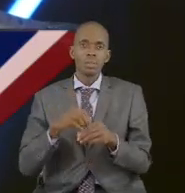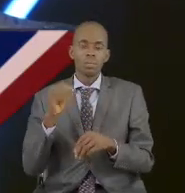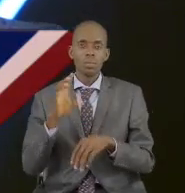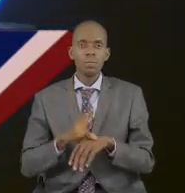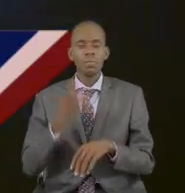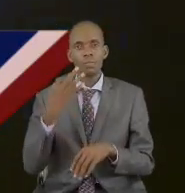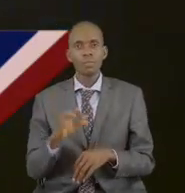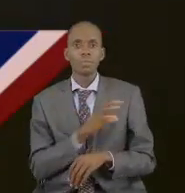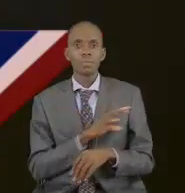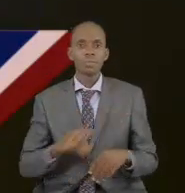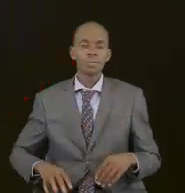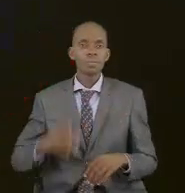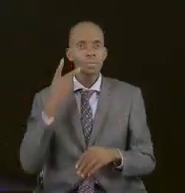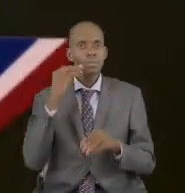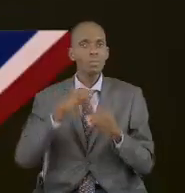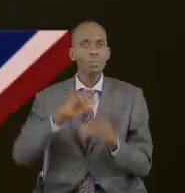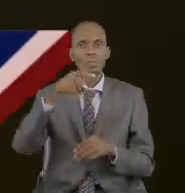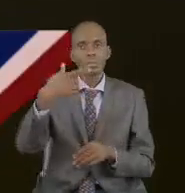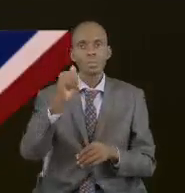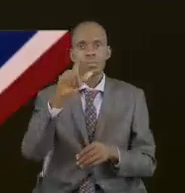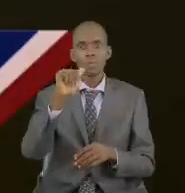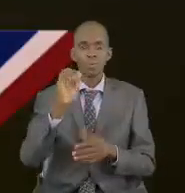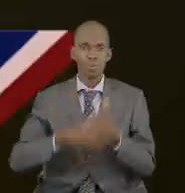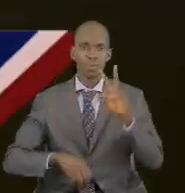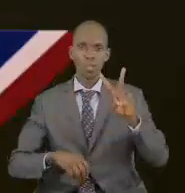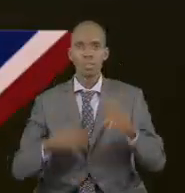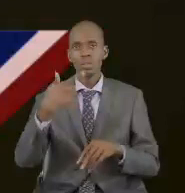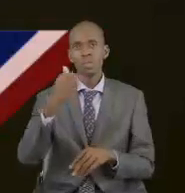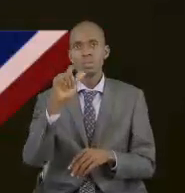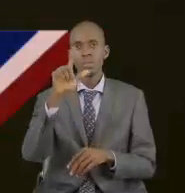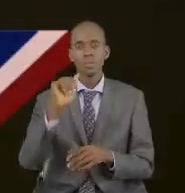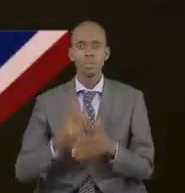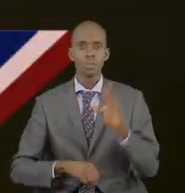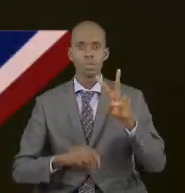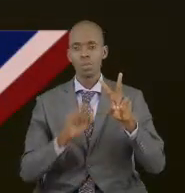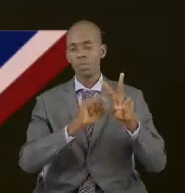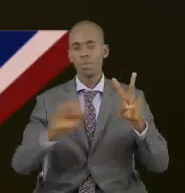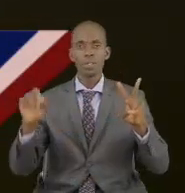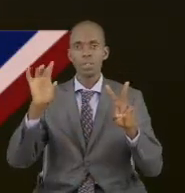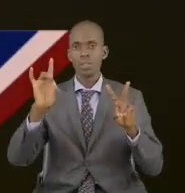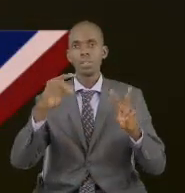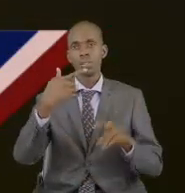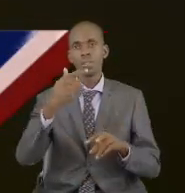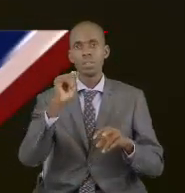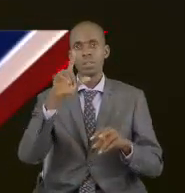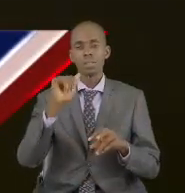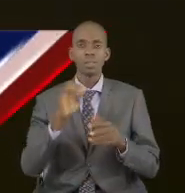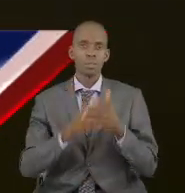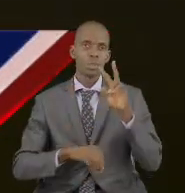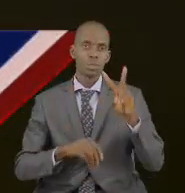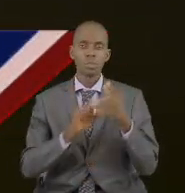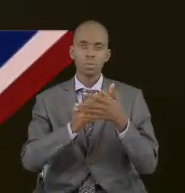Christ. We're looking at Galatians chapter 2, reading from verse 8. Galatians chapter 2, reading